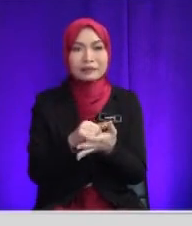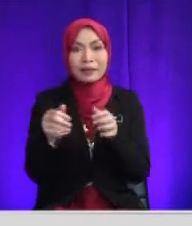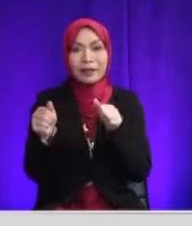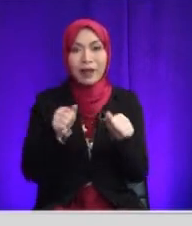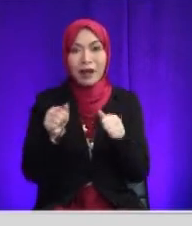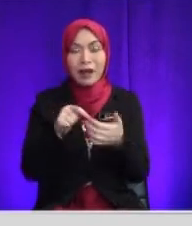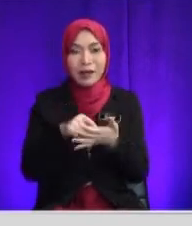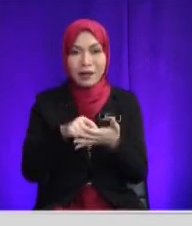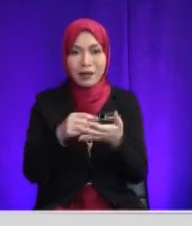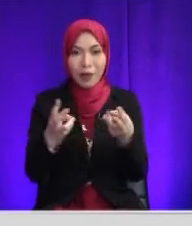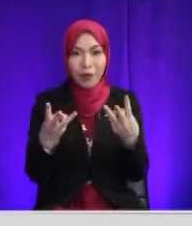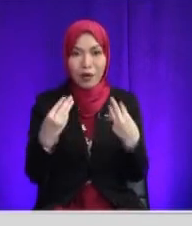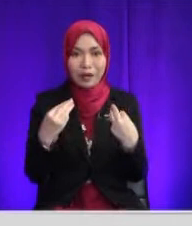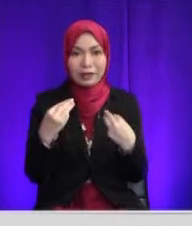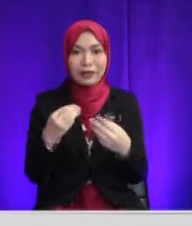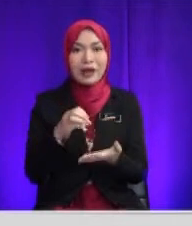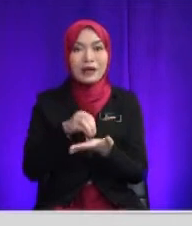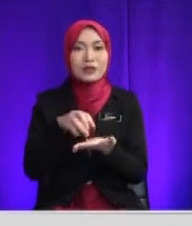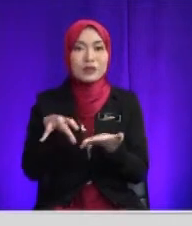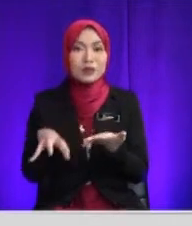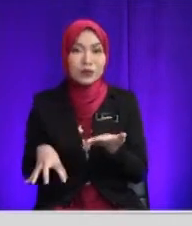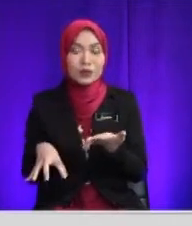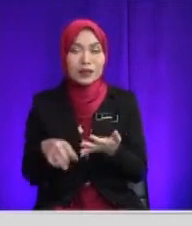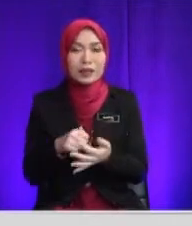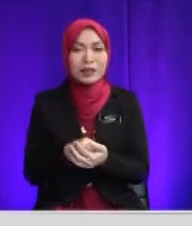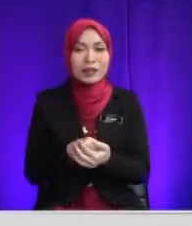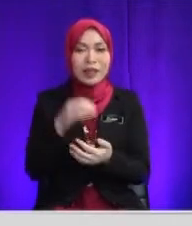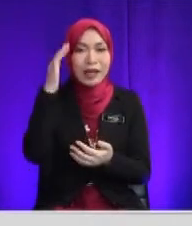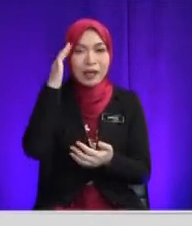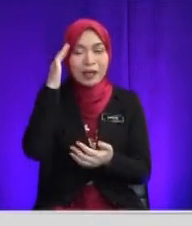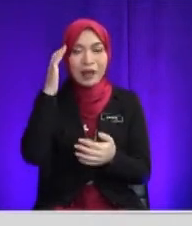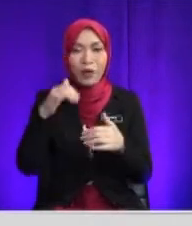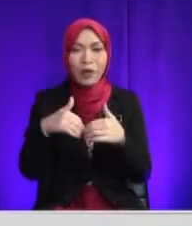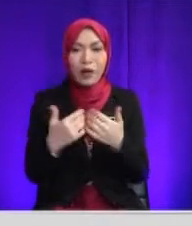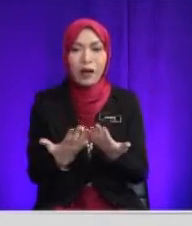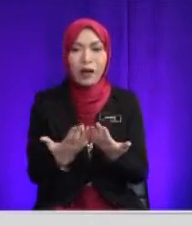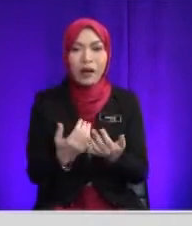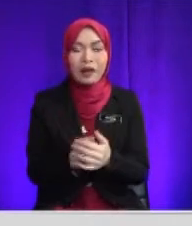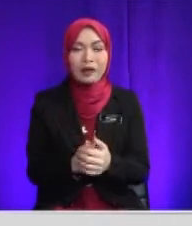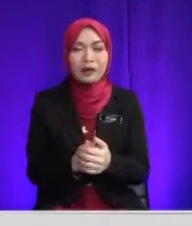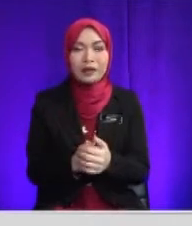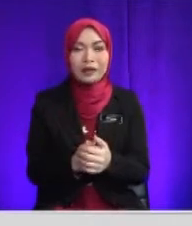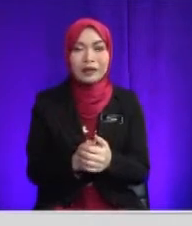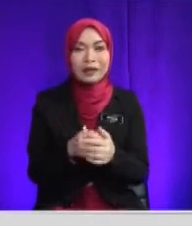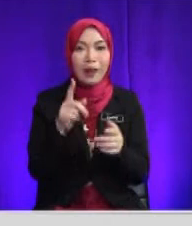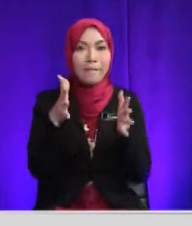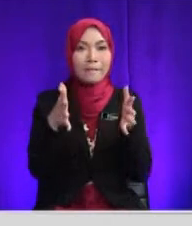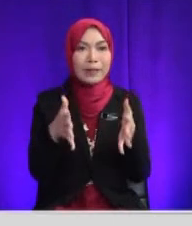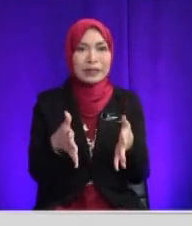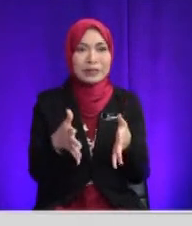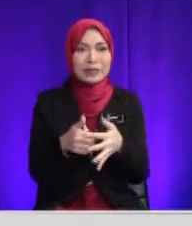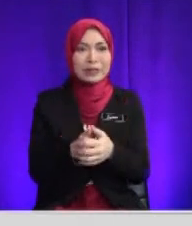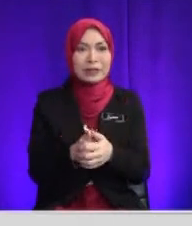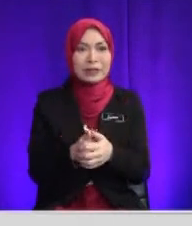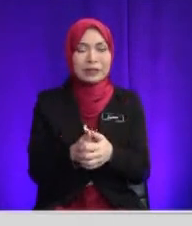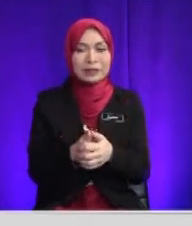students to work out how someone feels about a situation or a person. They will probably say something connected to each of the answer